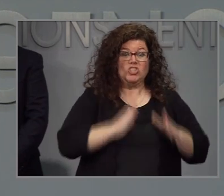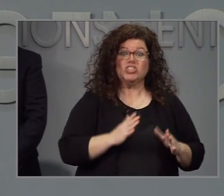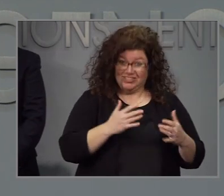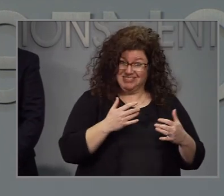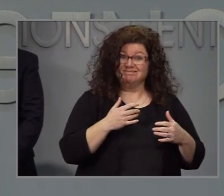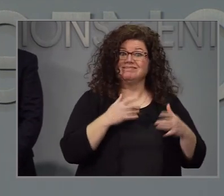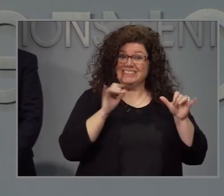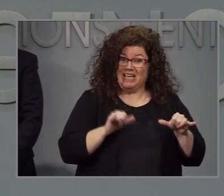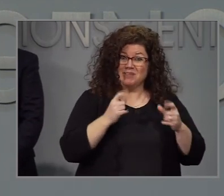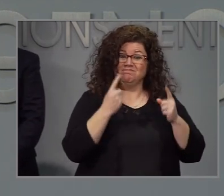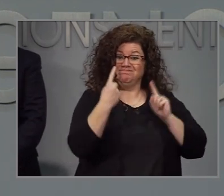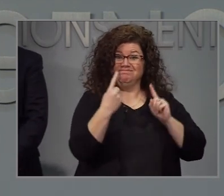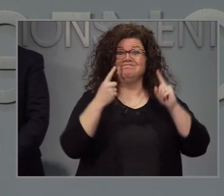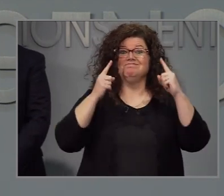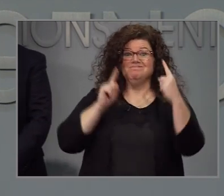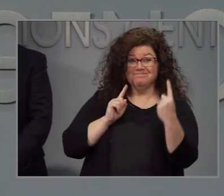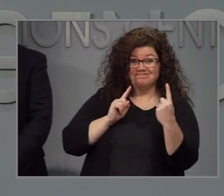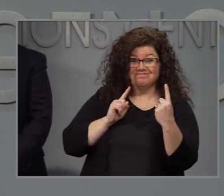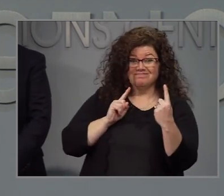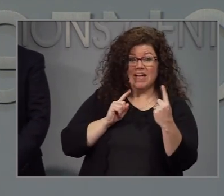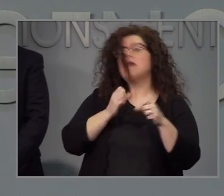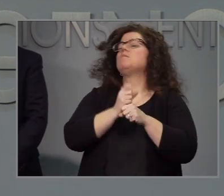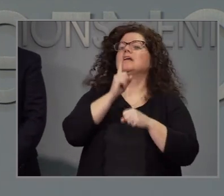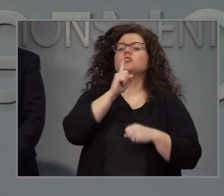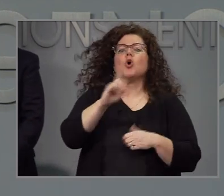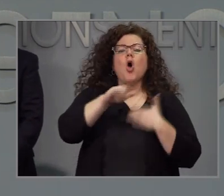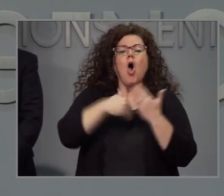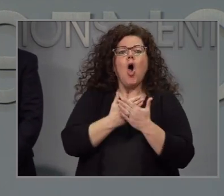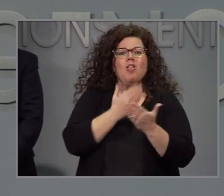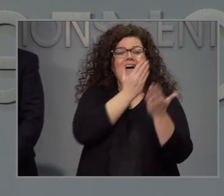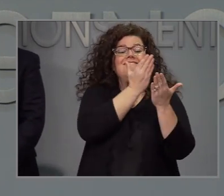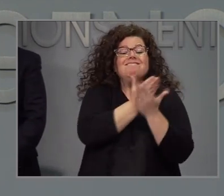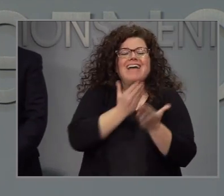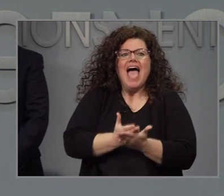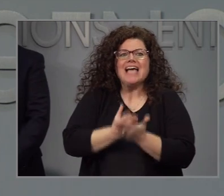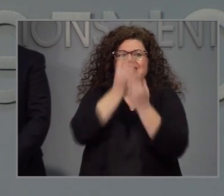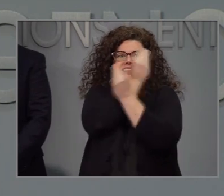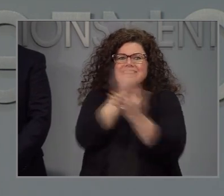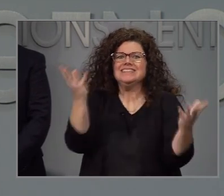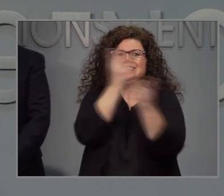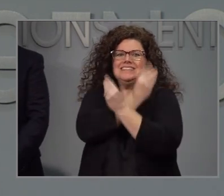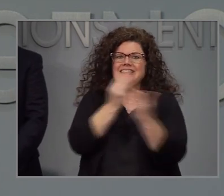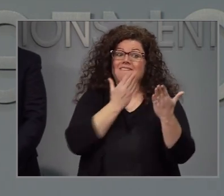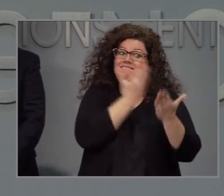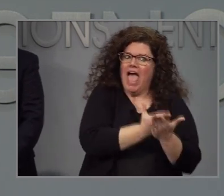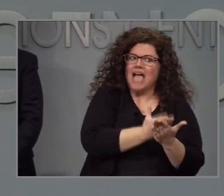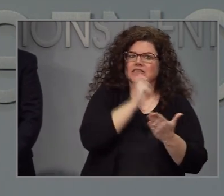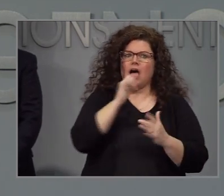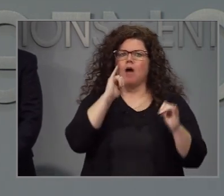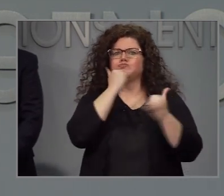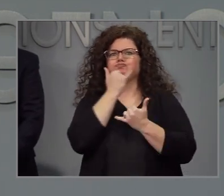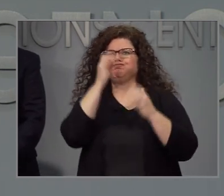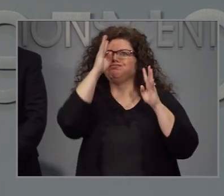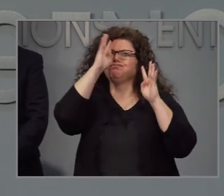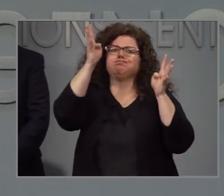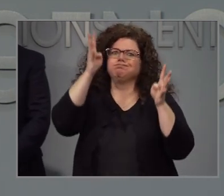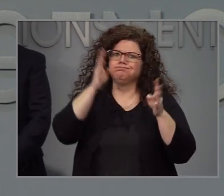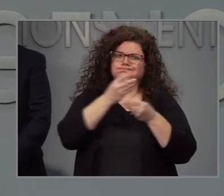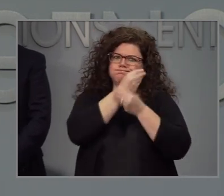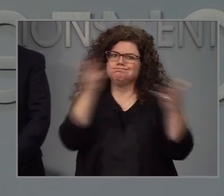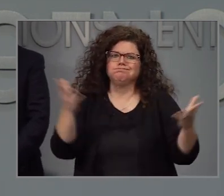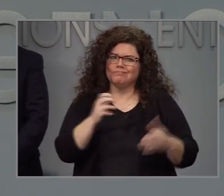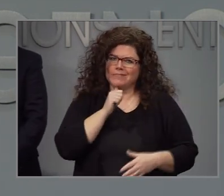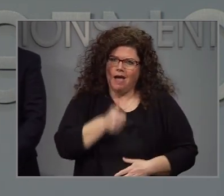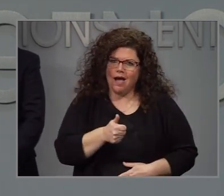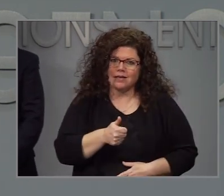and combating misinformation about the virus, while also taking into account the realities faced by different venues and